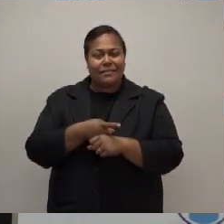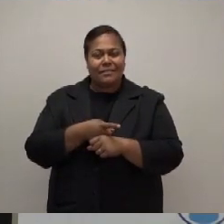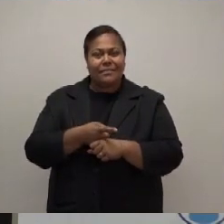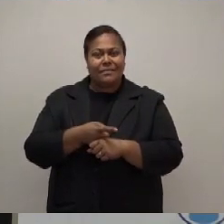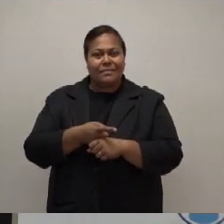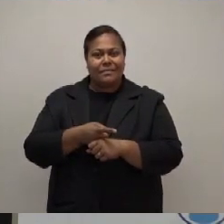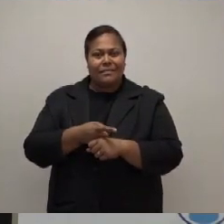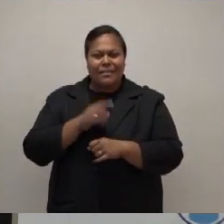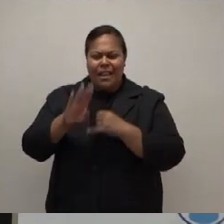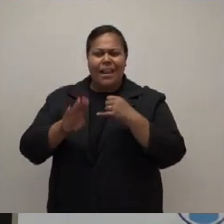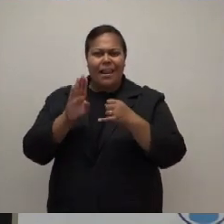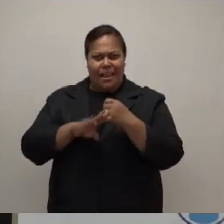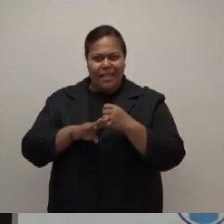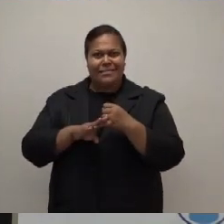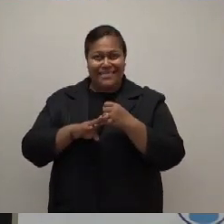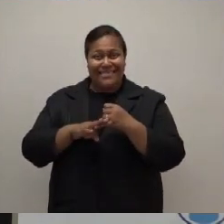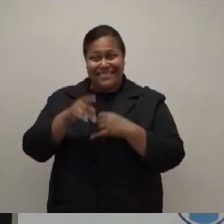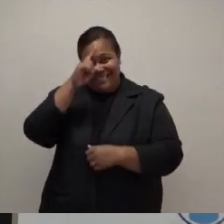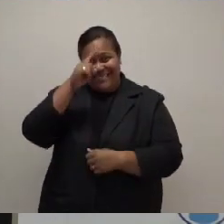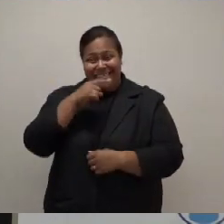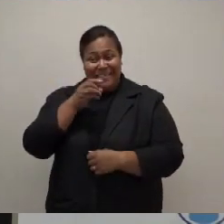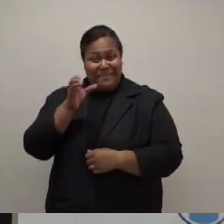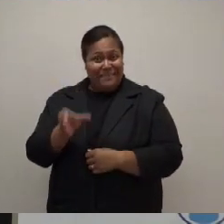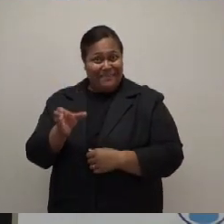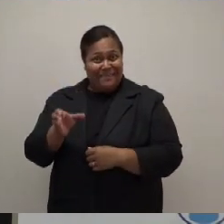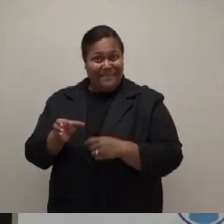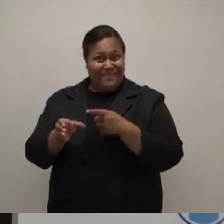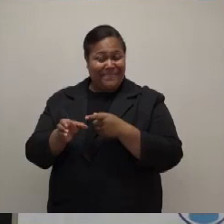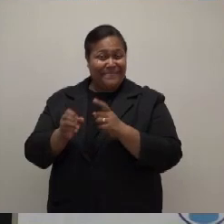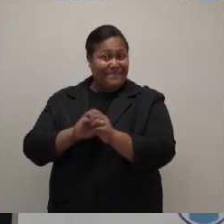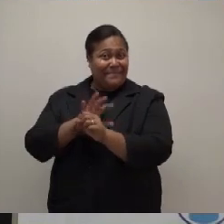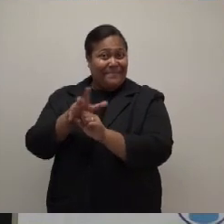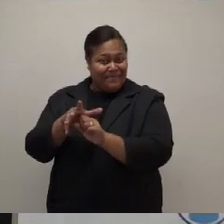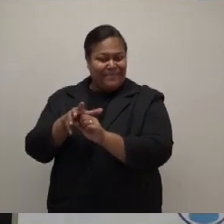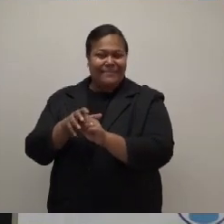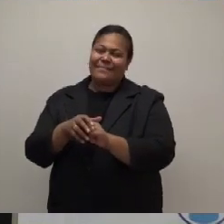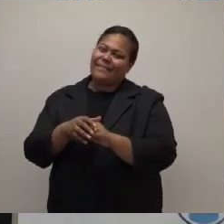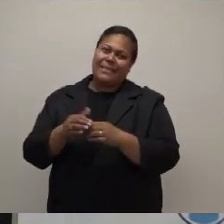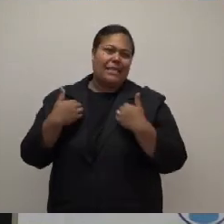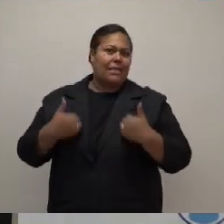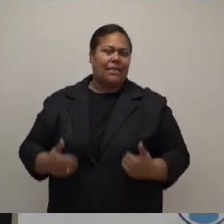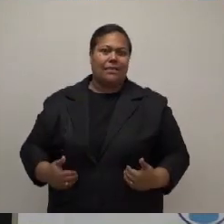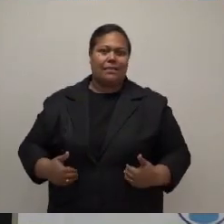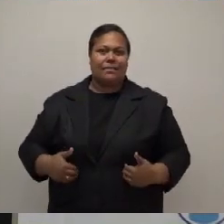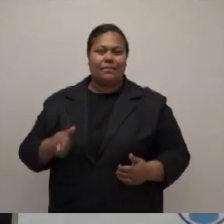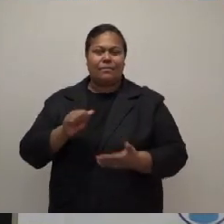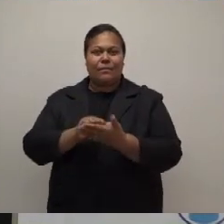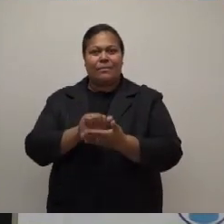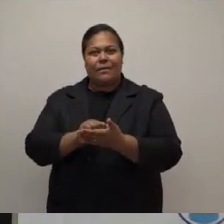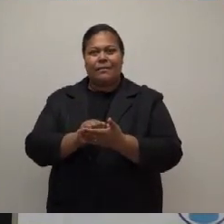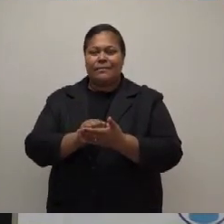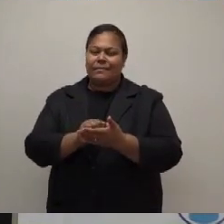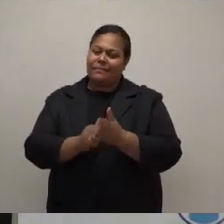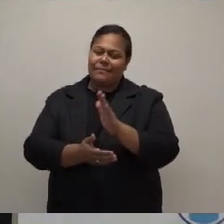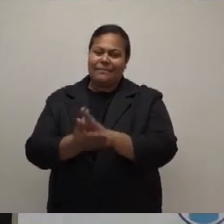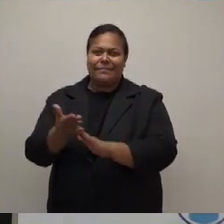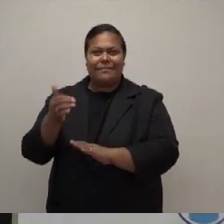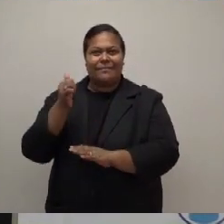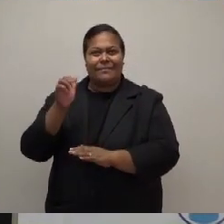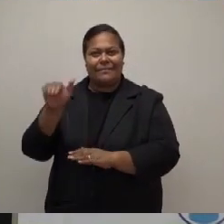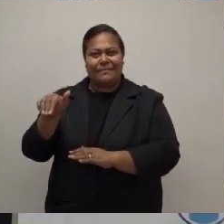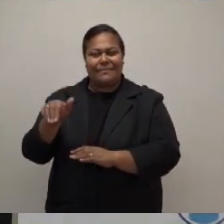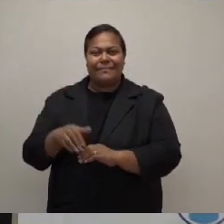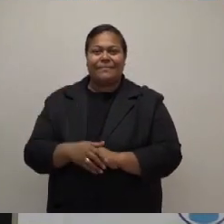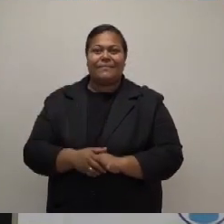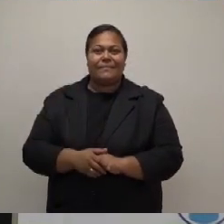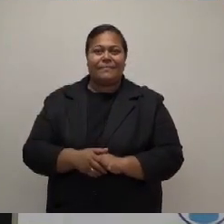last of our patients registered full recoveries and returned home to their families. With